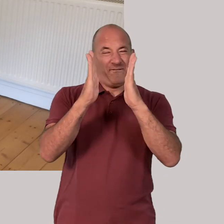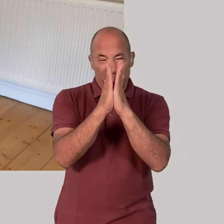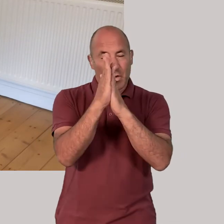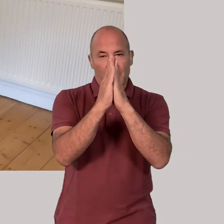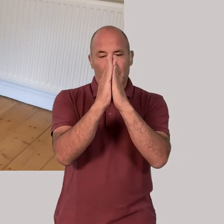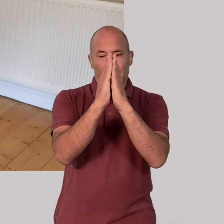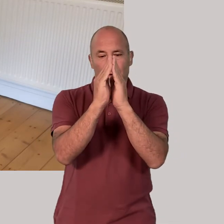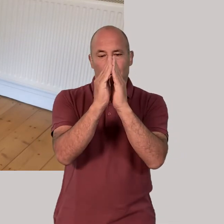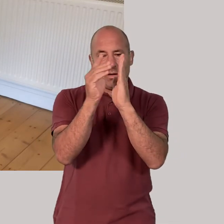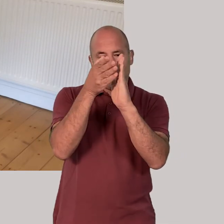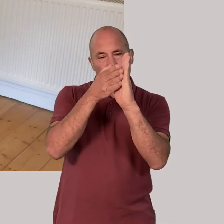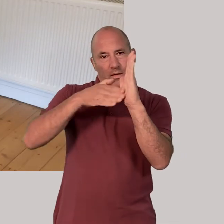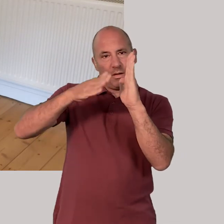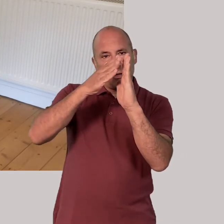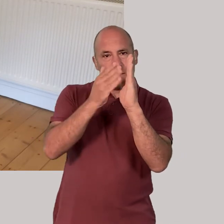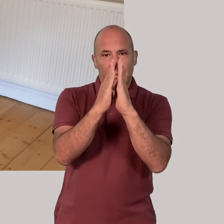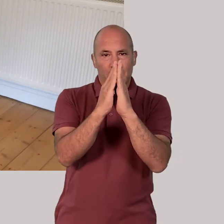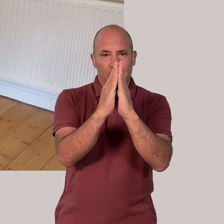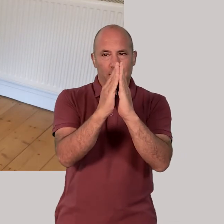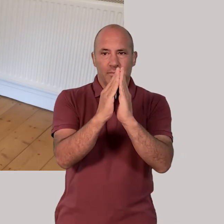so there's a little gap in the middle.